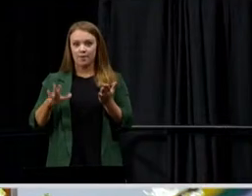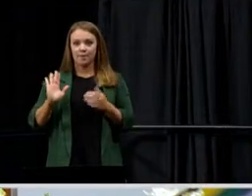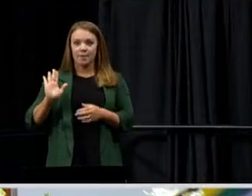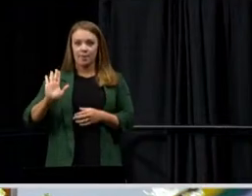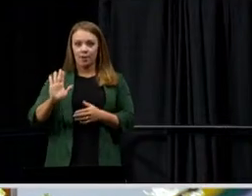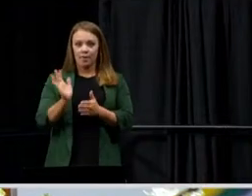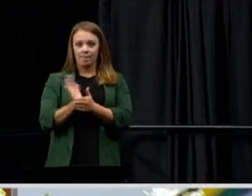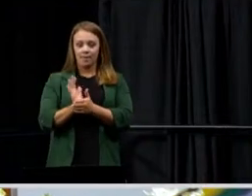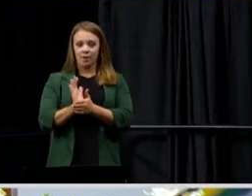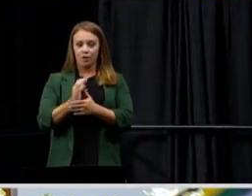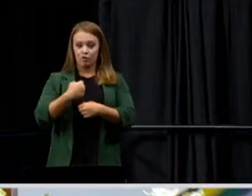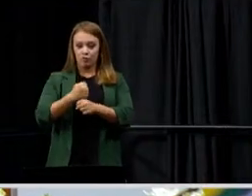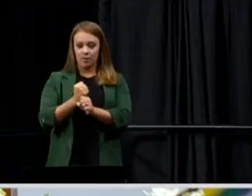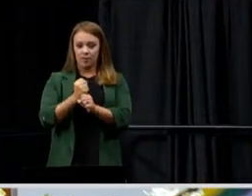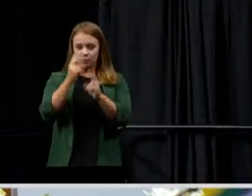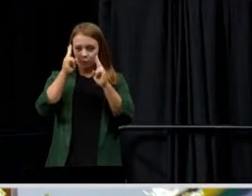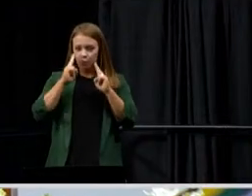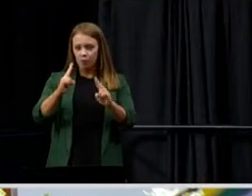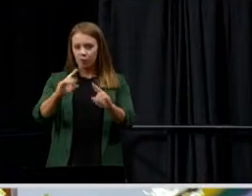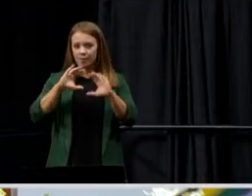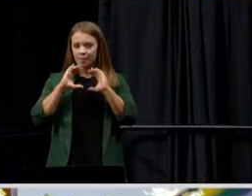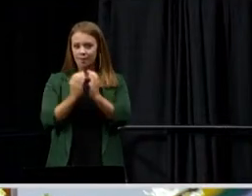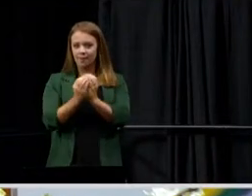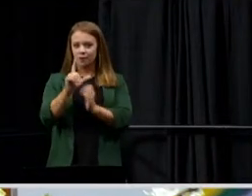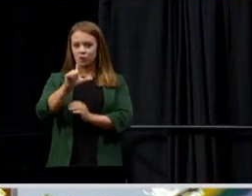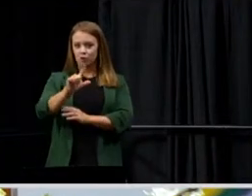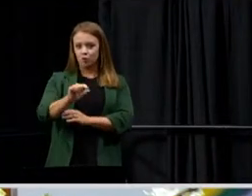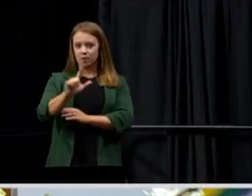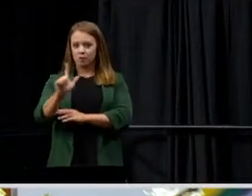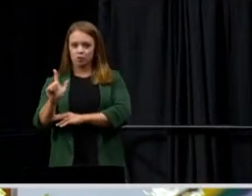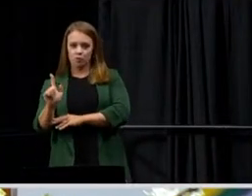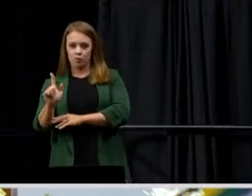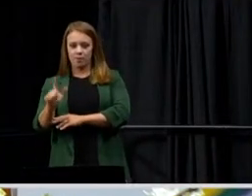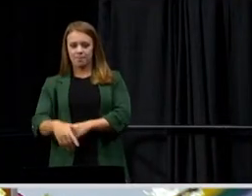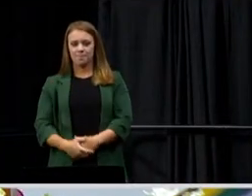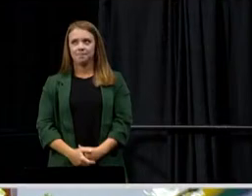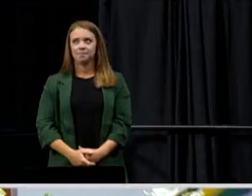created to honor the class of 2021.